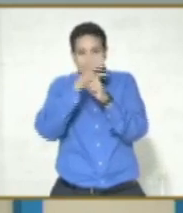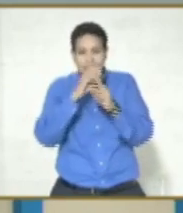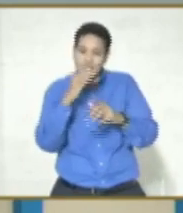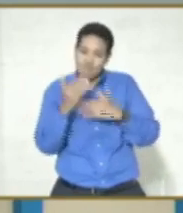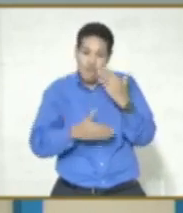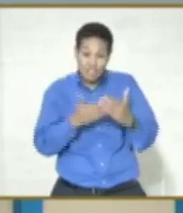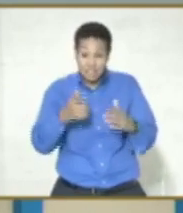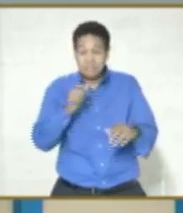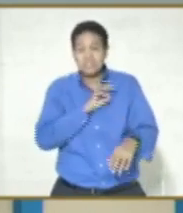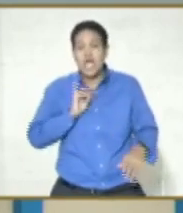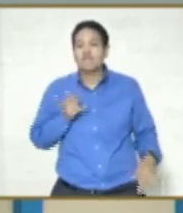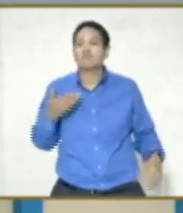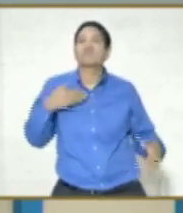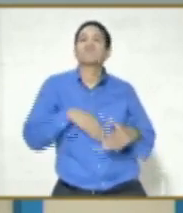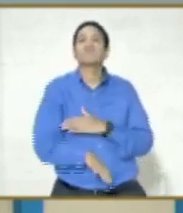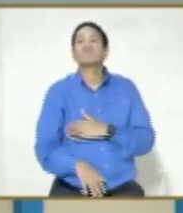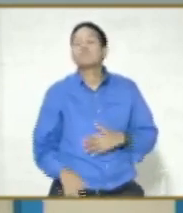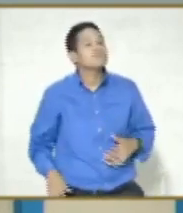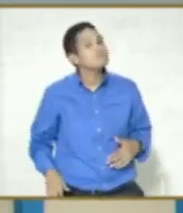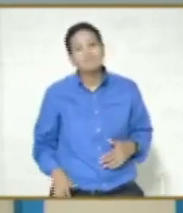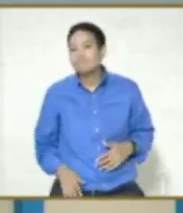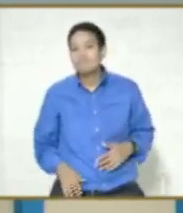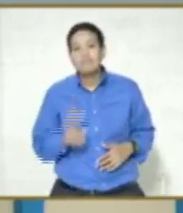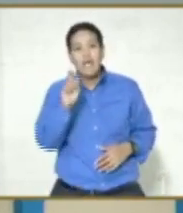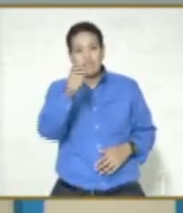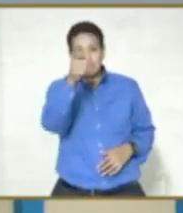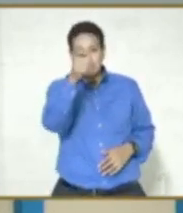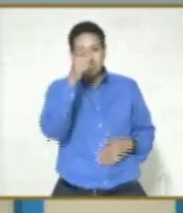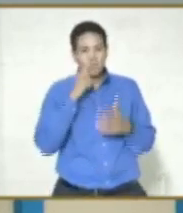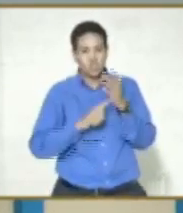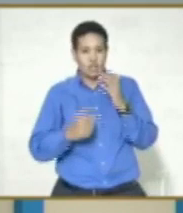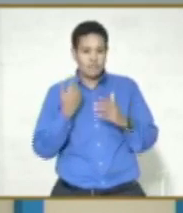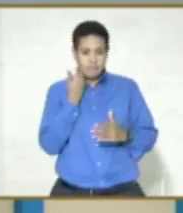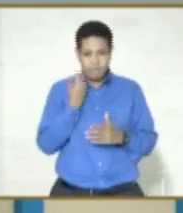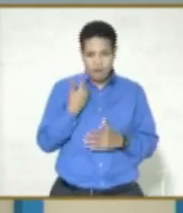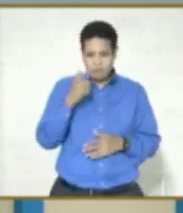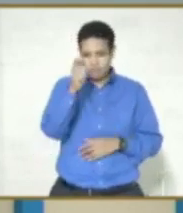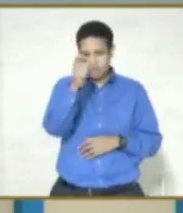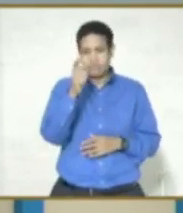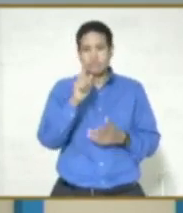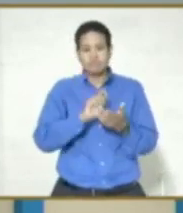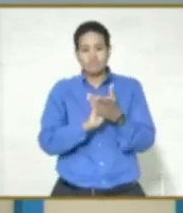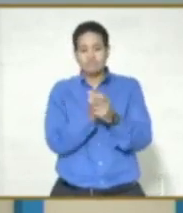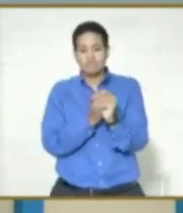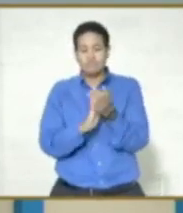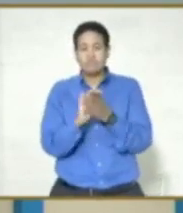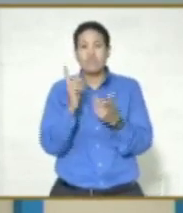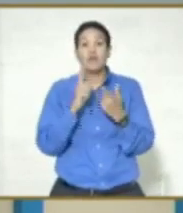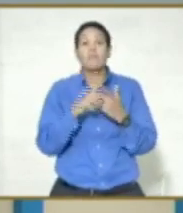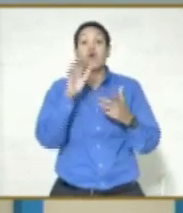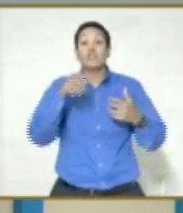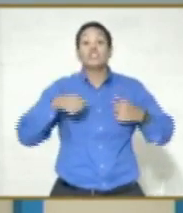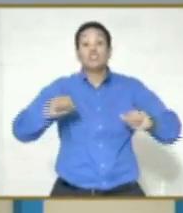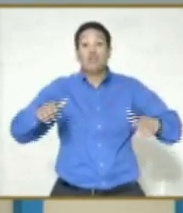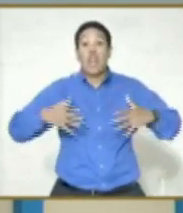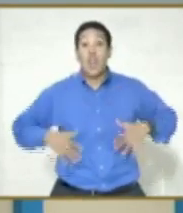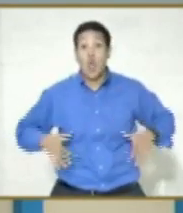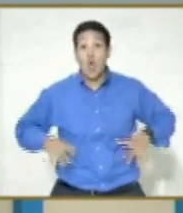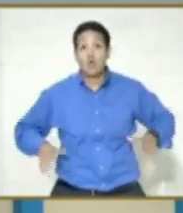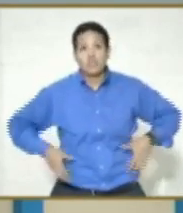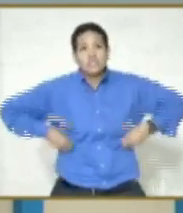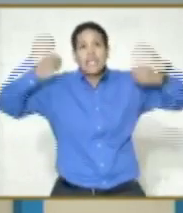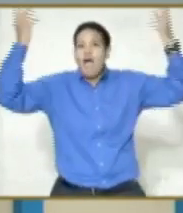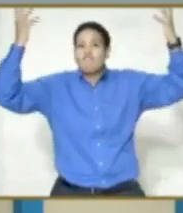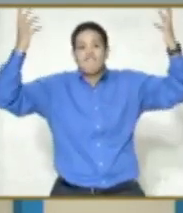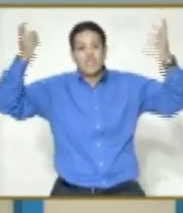staff members go through. You have to have your temperature checked, you are sanitized, and also your street clothes are not